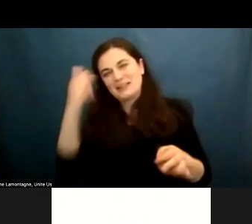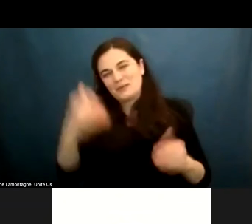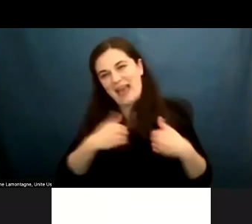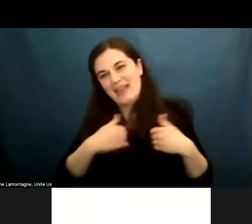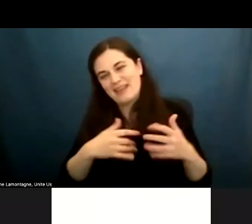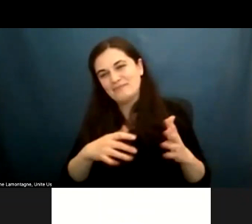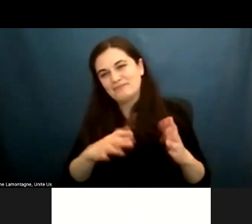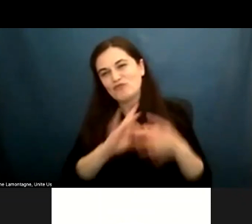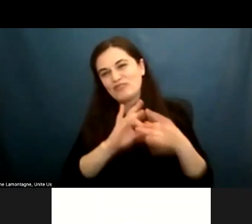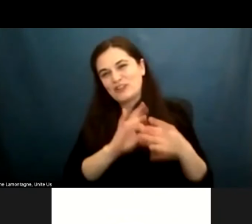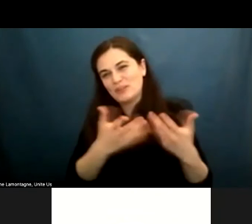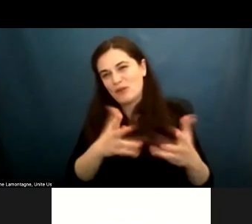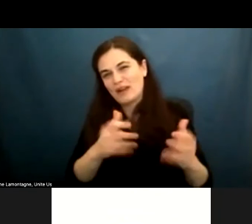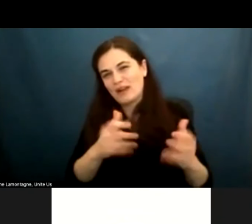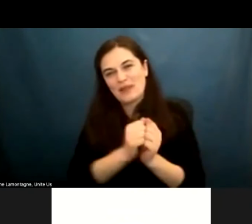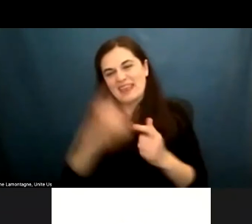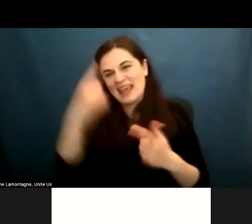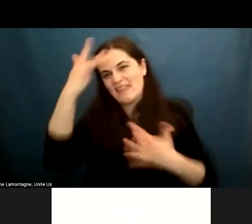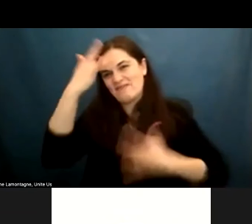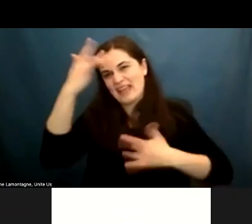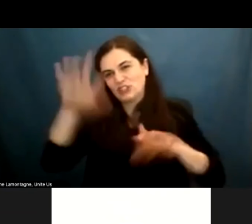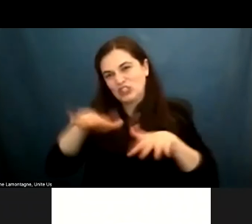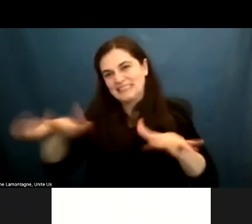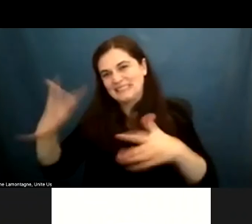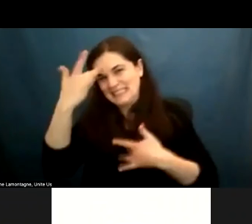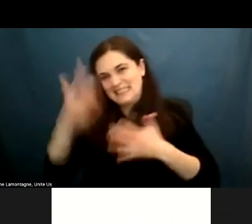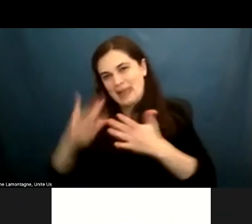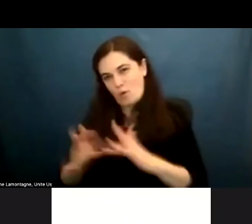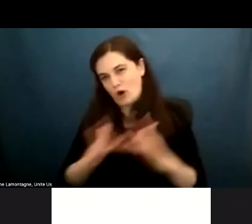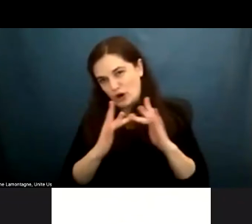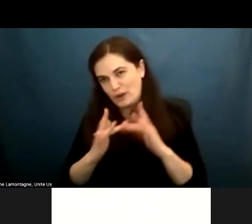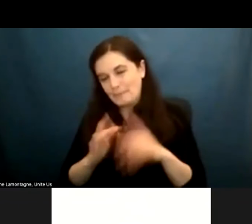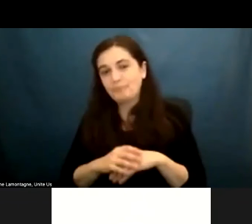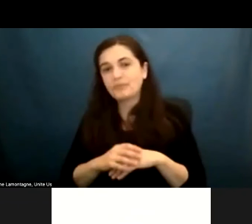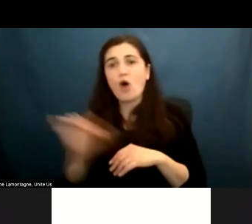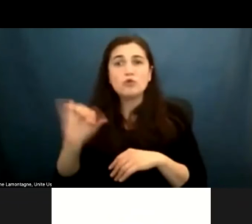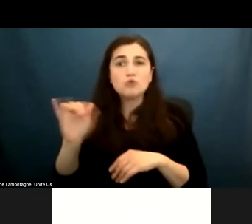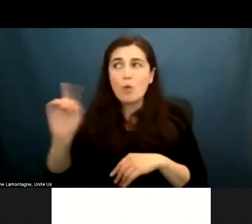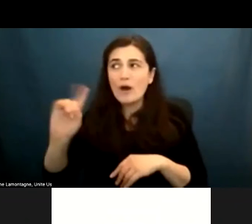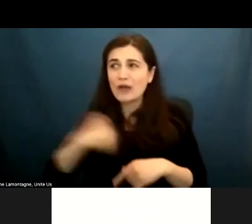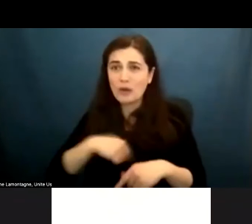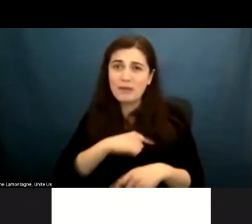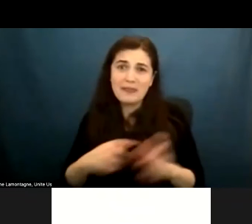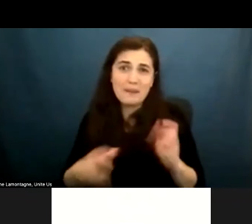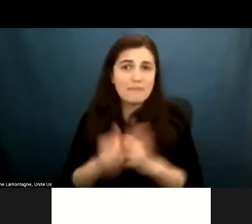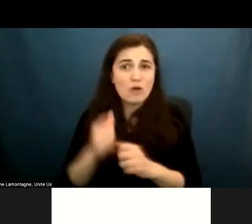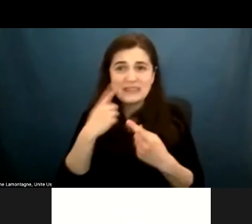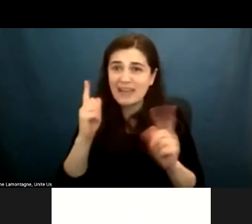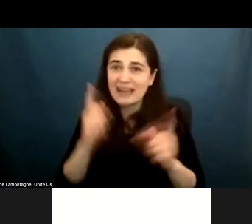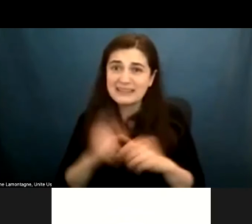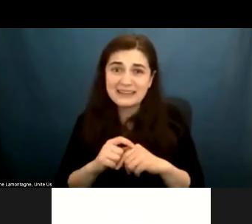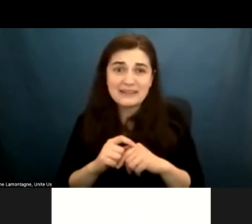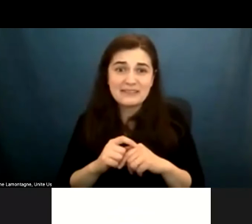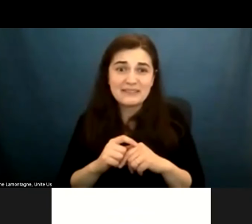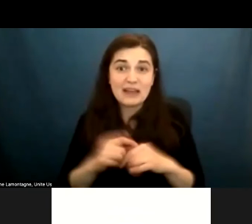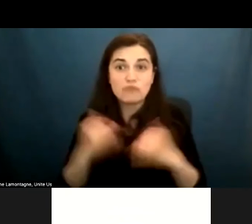Prevention Network. And then we've also looked at states where we think we can be the most effective. And unfortunately, we're really on defense